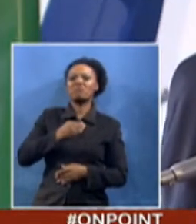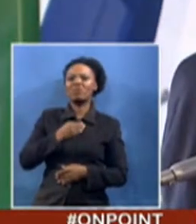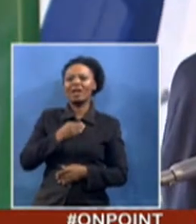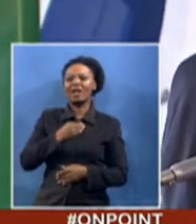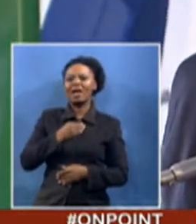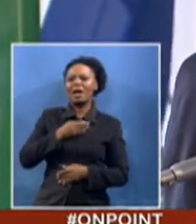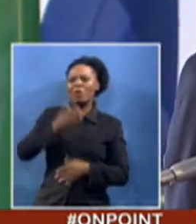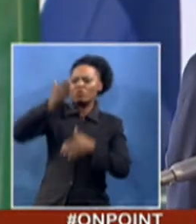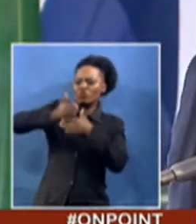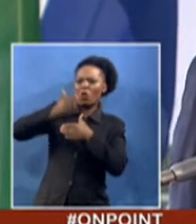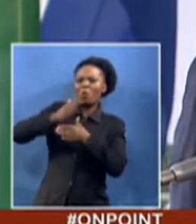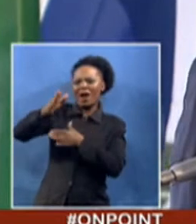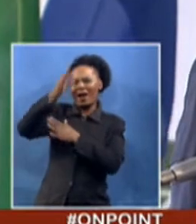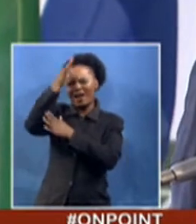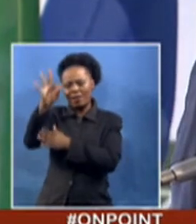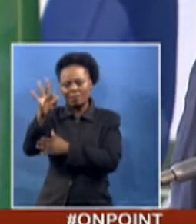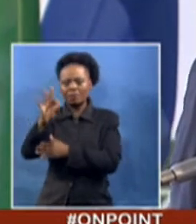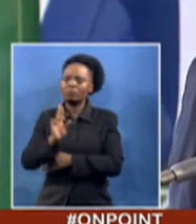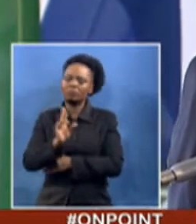government.